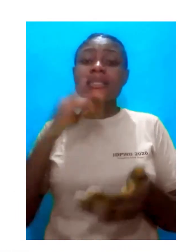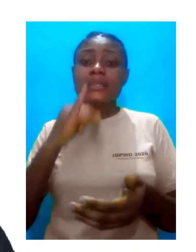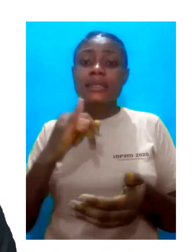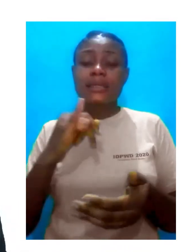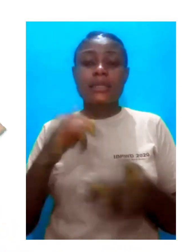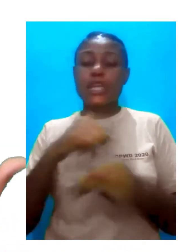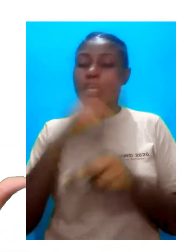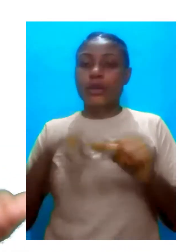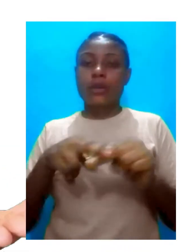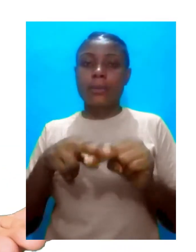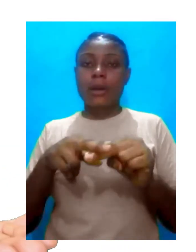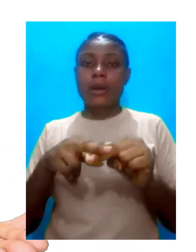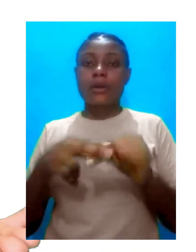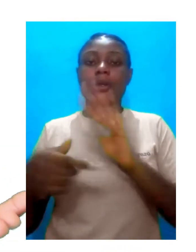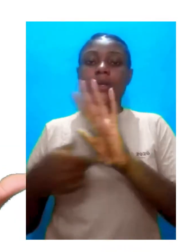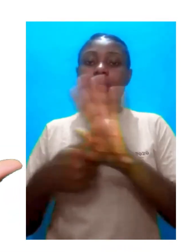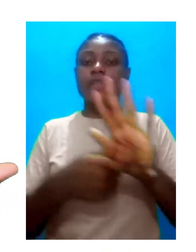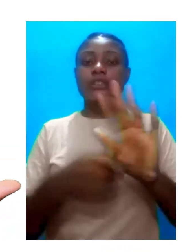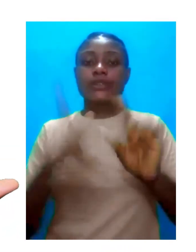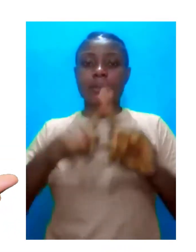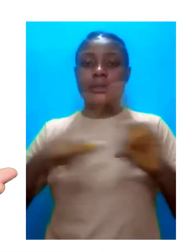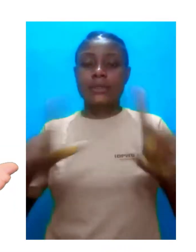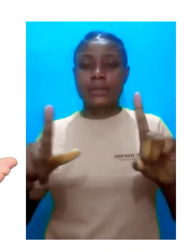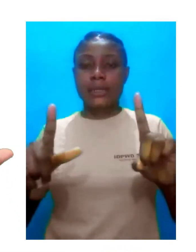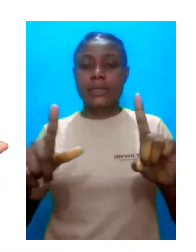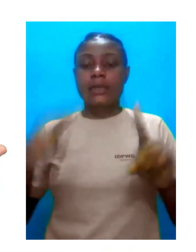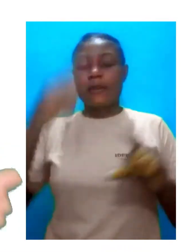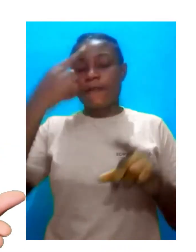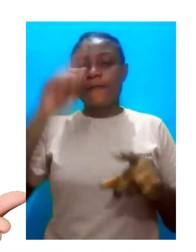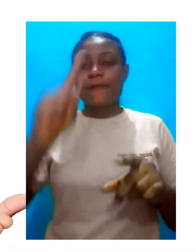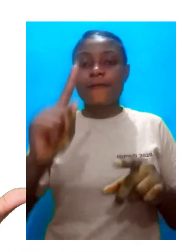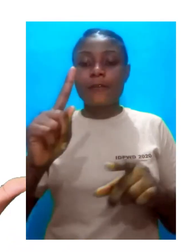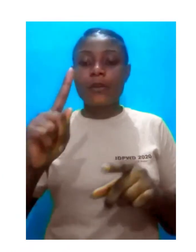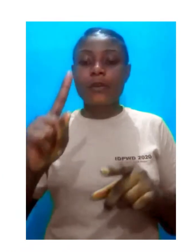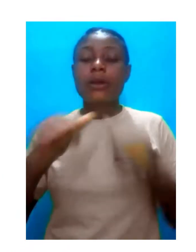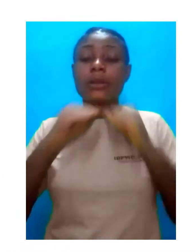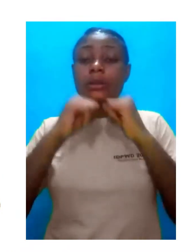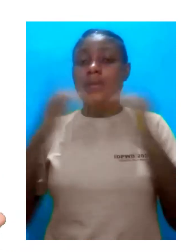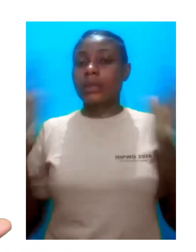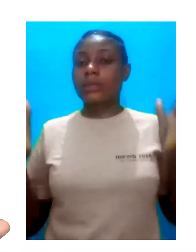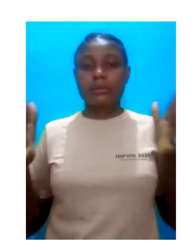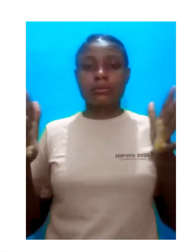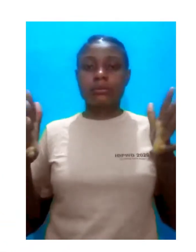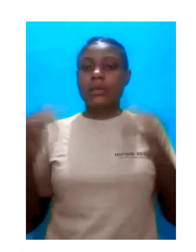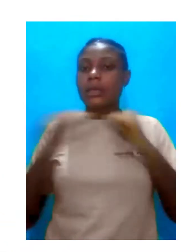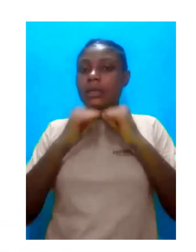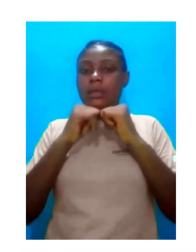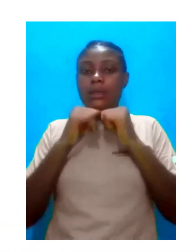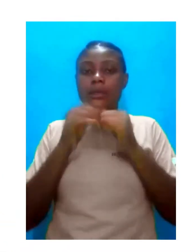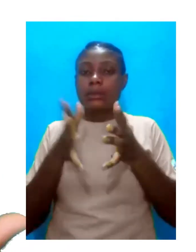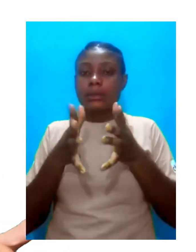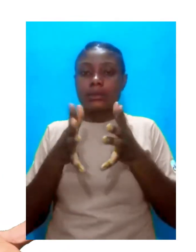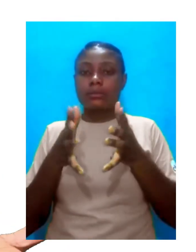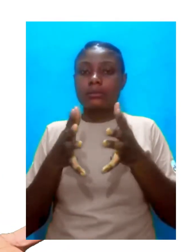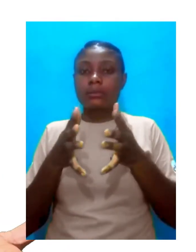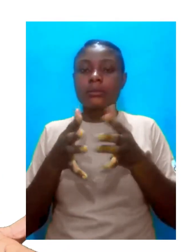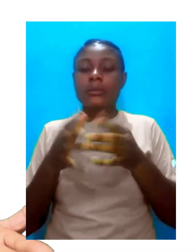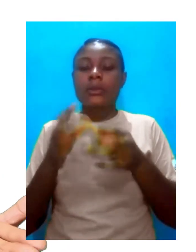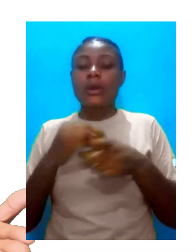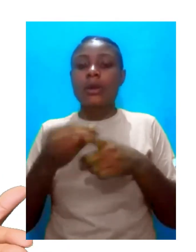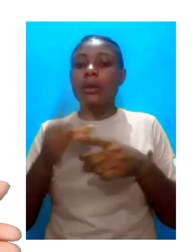And again, this is a conventional gestural sign for